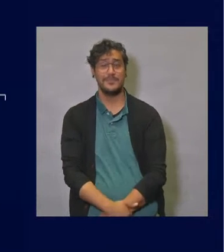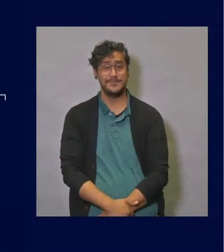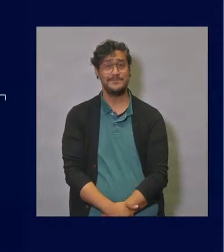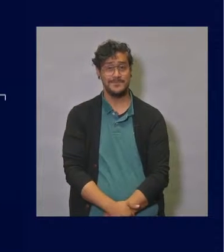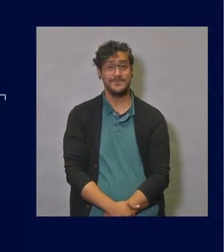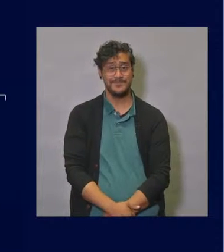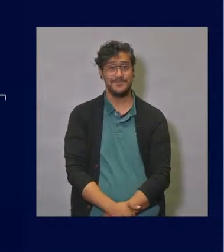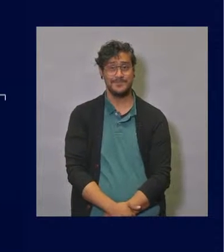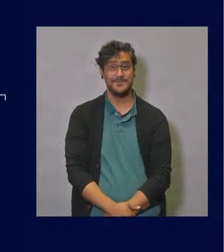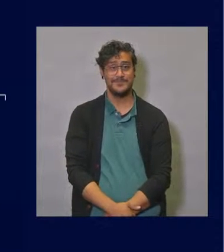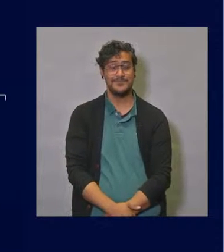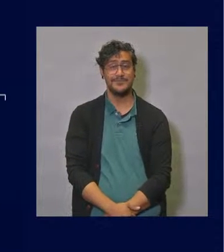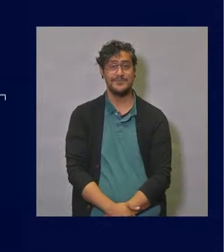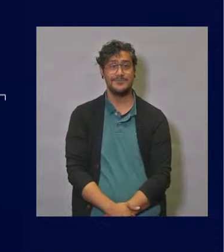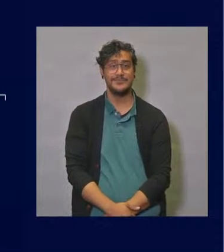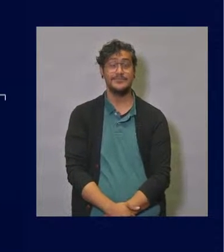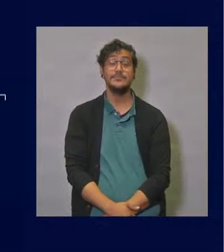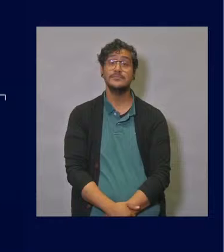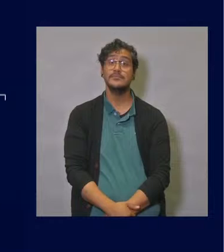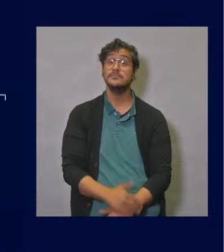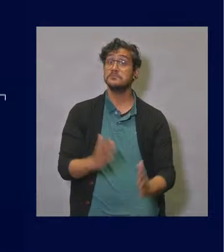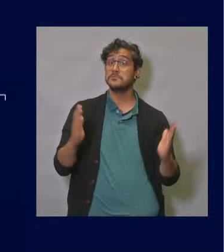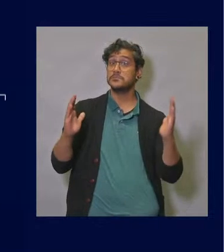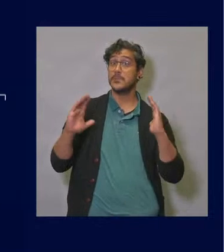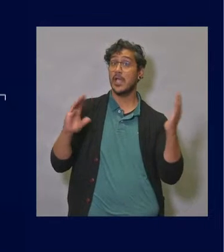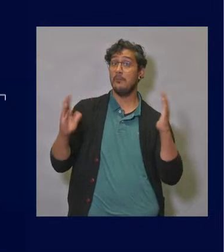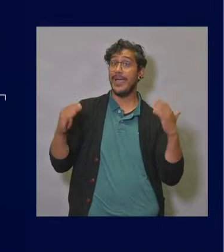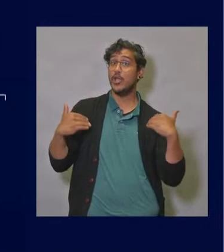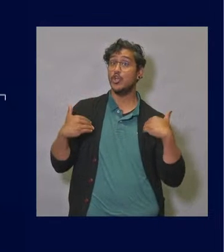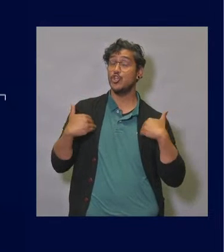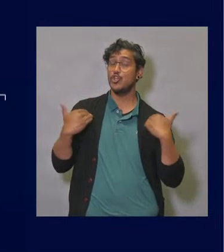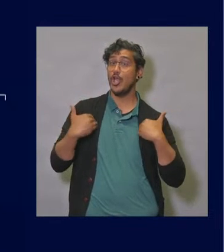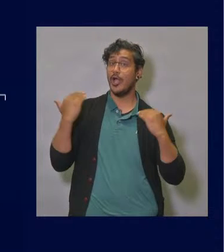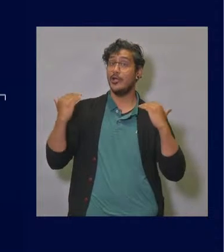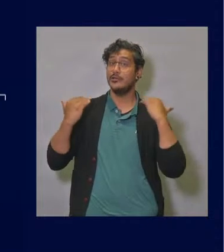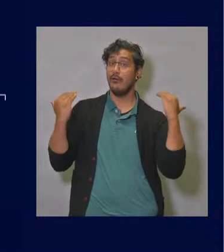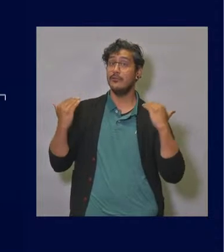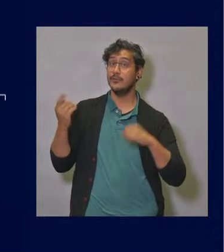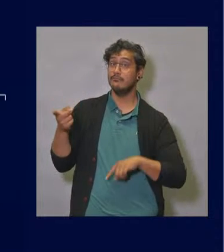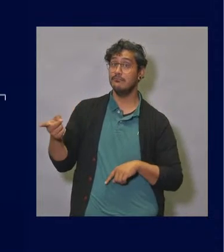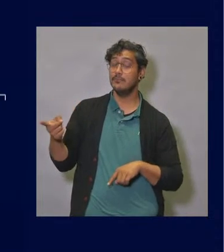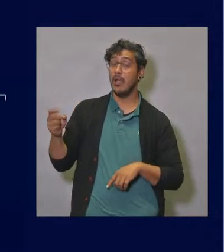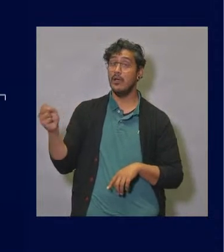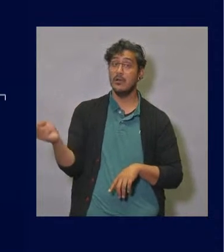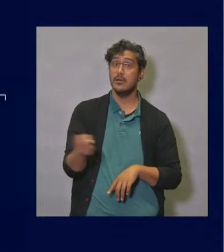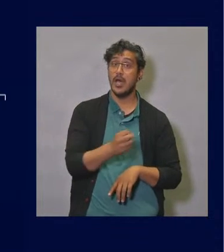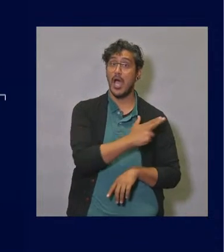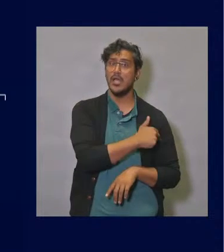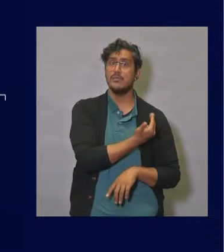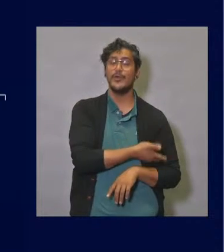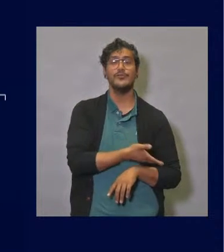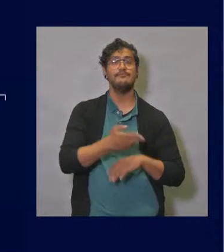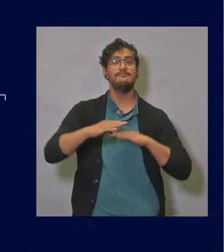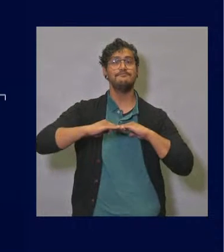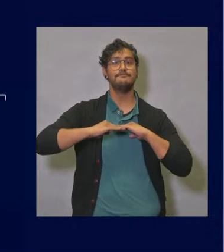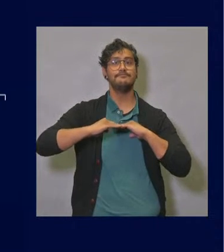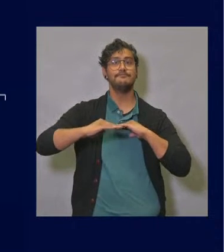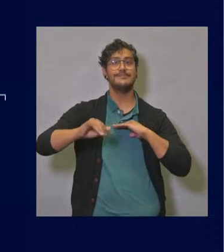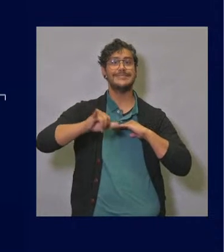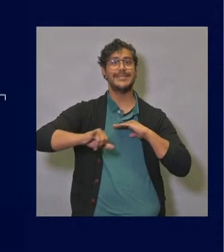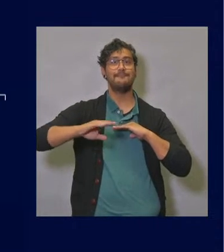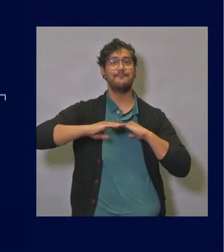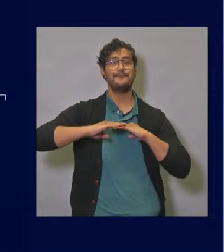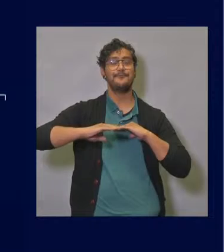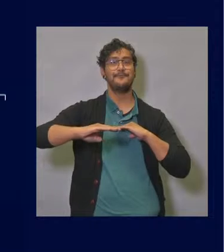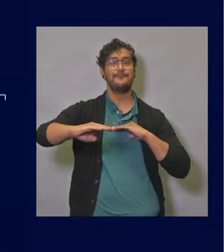stride. Meanwhile, the proportion of younger adults with COVID who were hospitalized has really remained about the same.